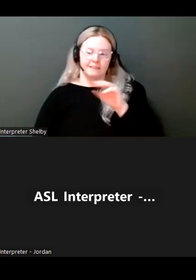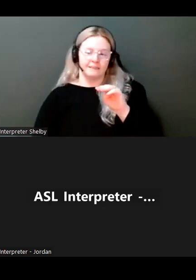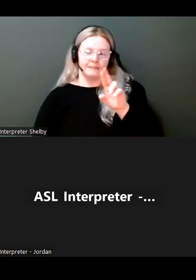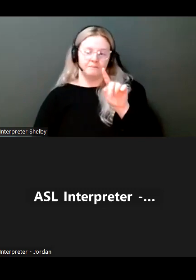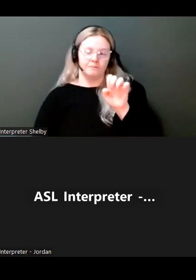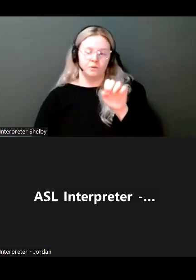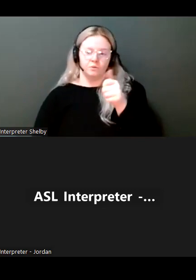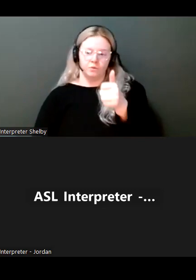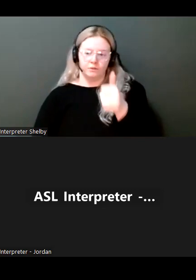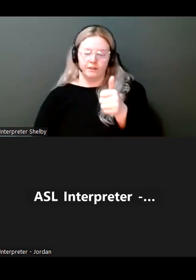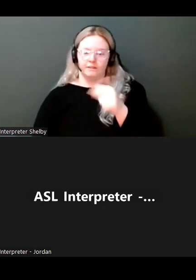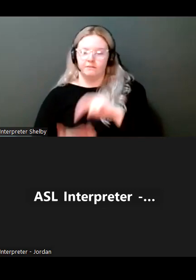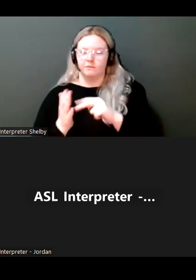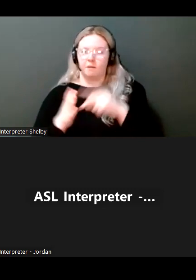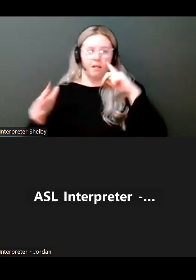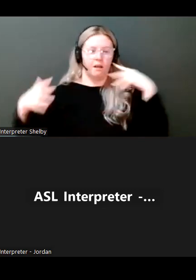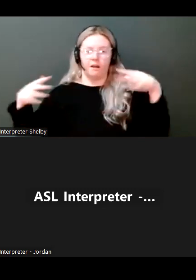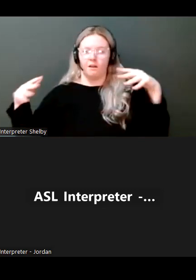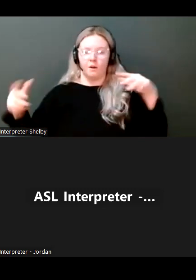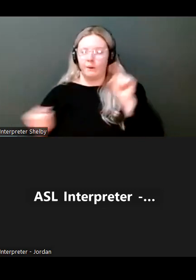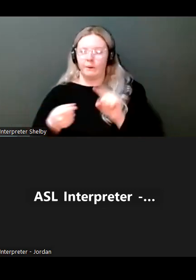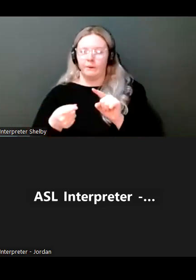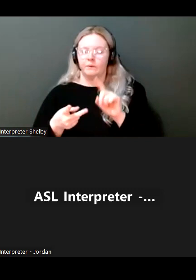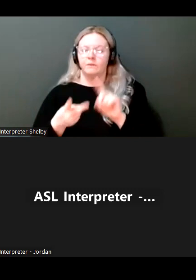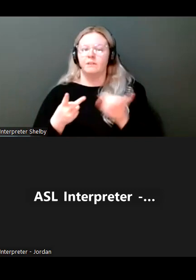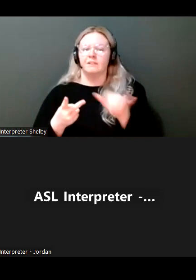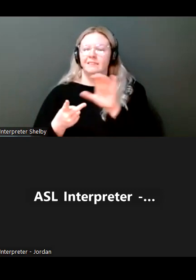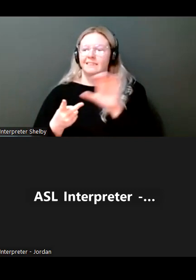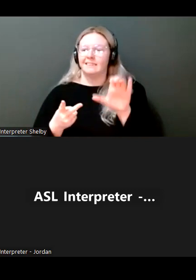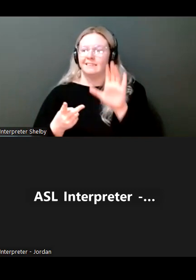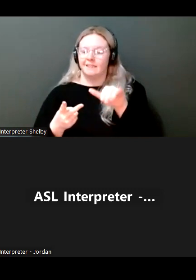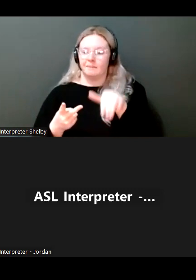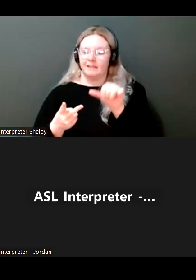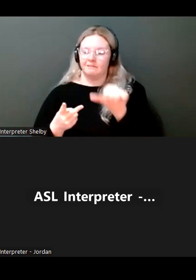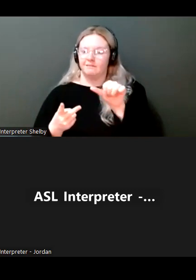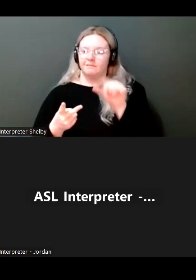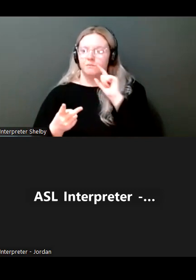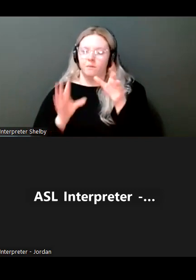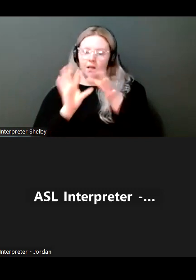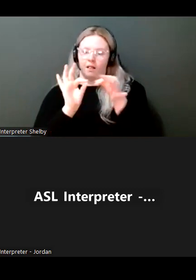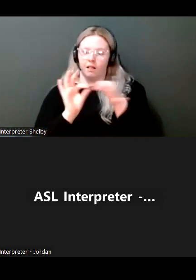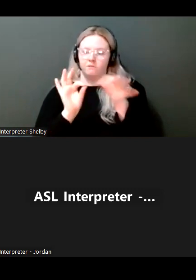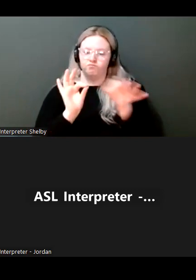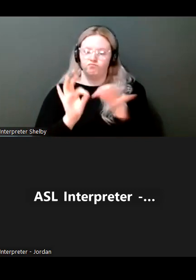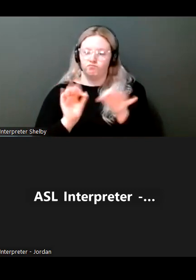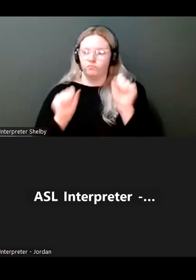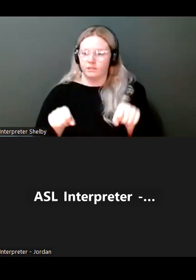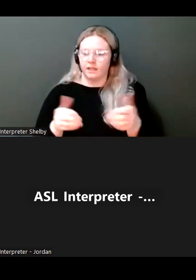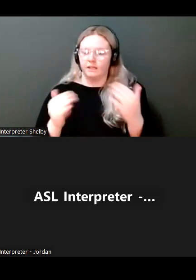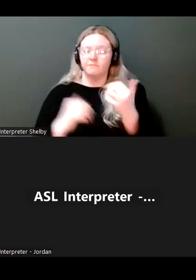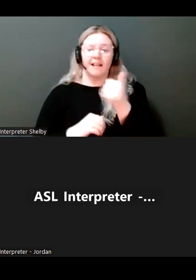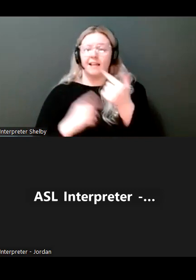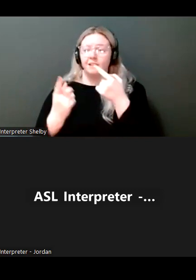any outside noise. The closed captioning button is on the bottom of your screen. Please place your questions